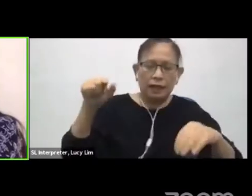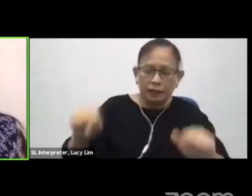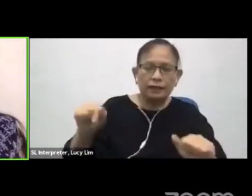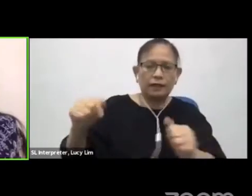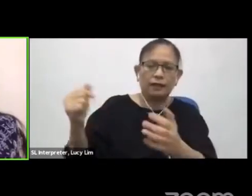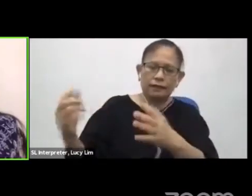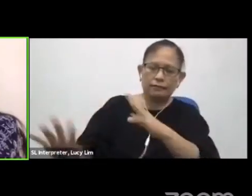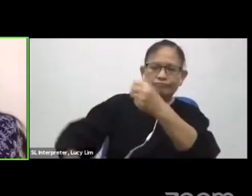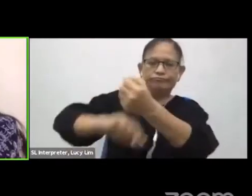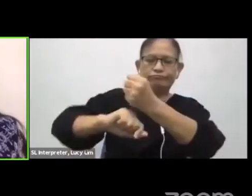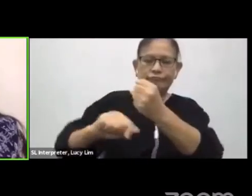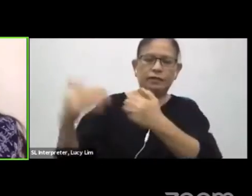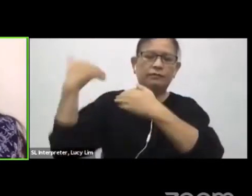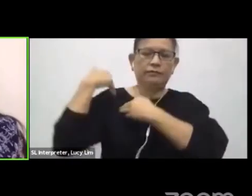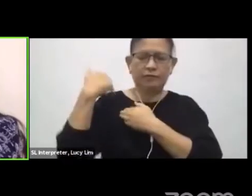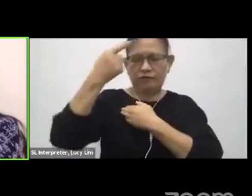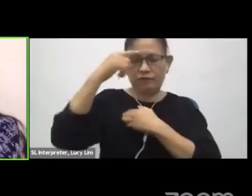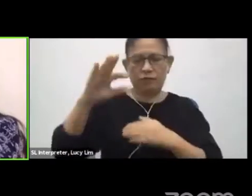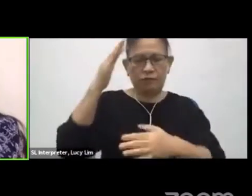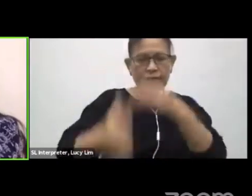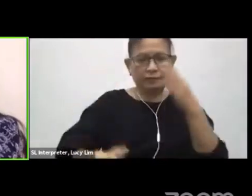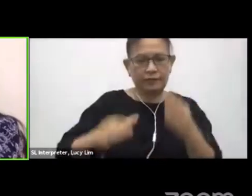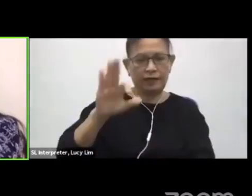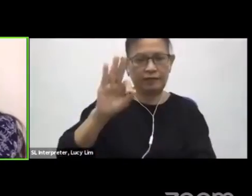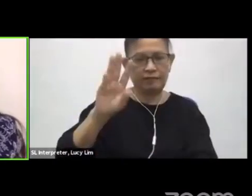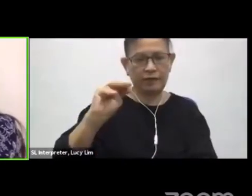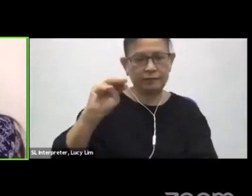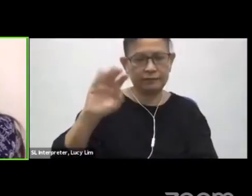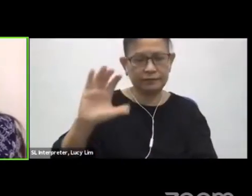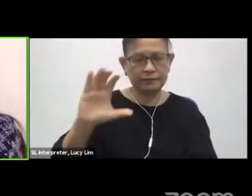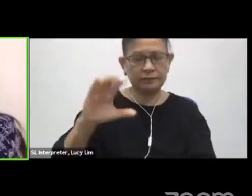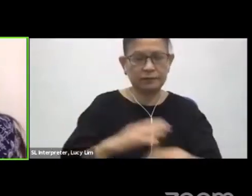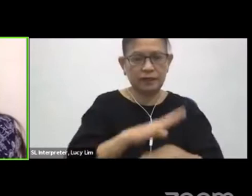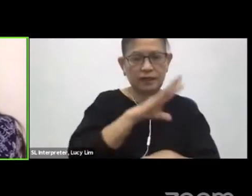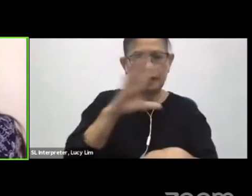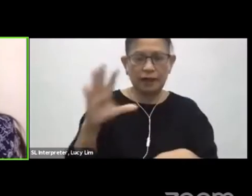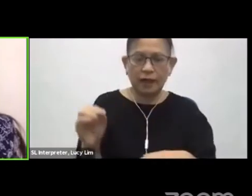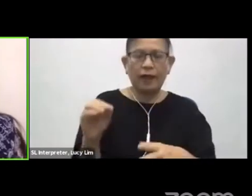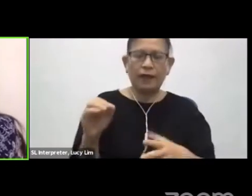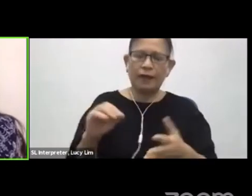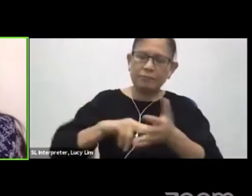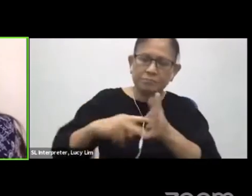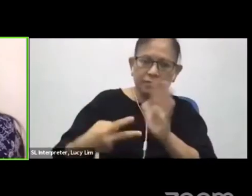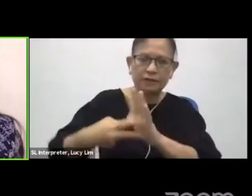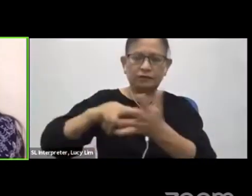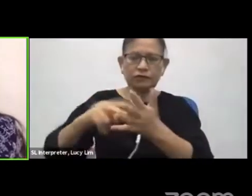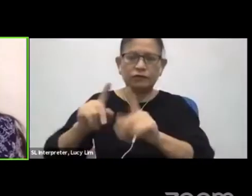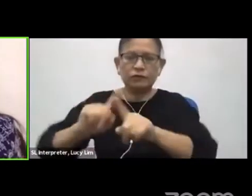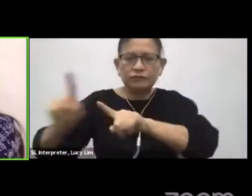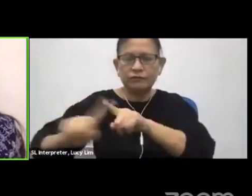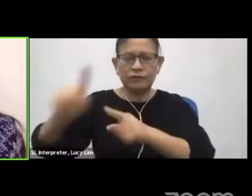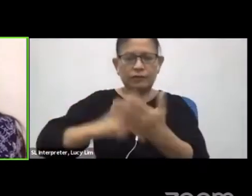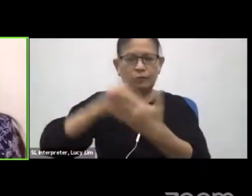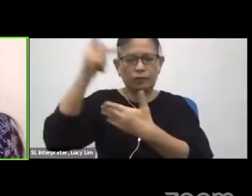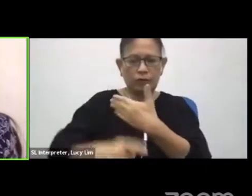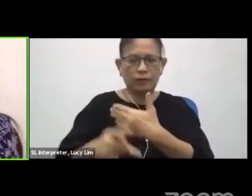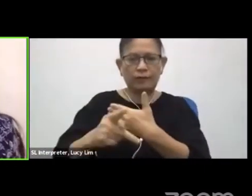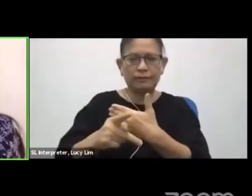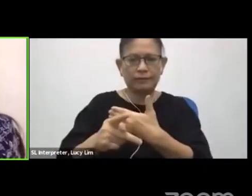FGMC. And I think meaningful engagement on program and campaign development is the